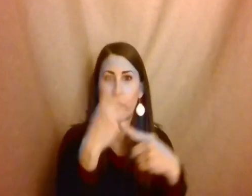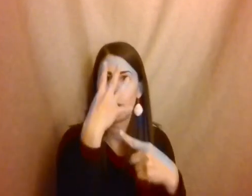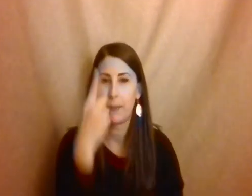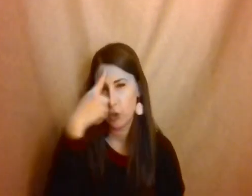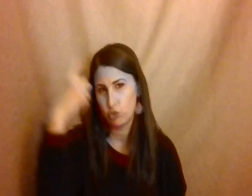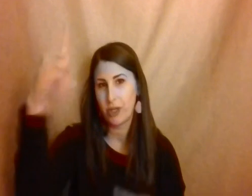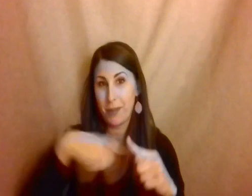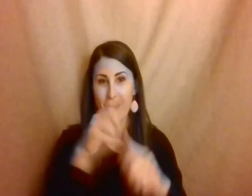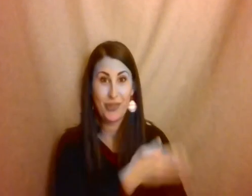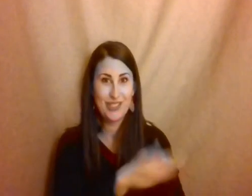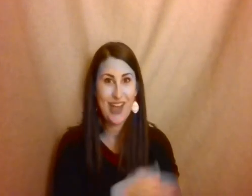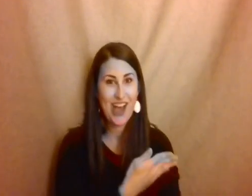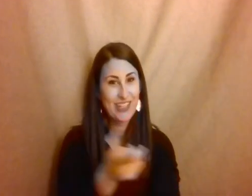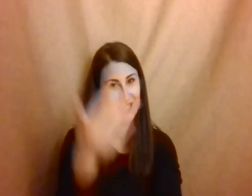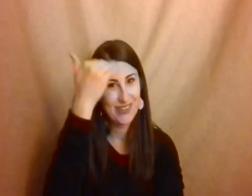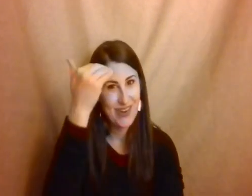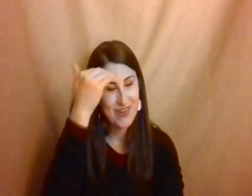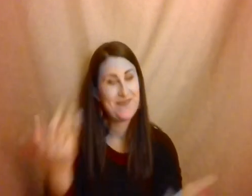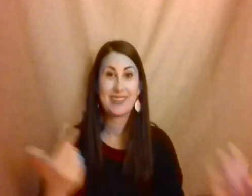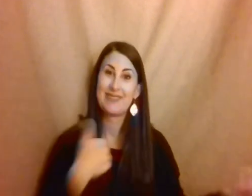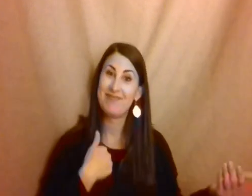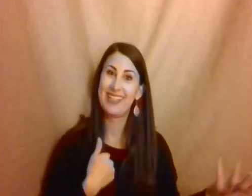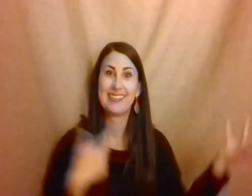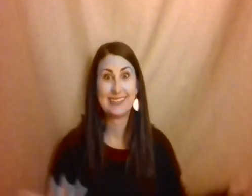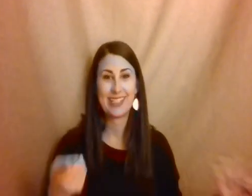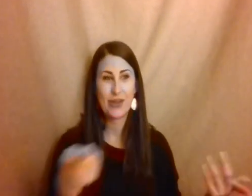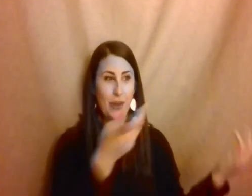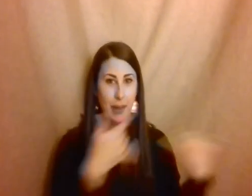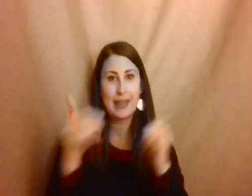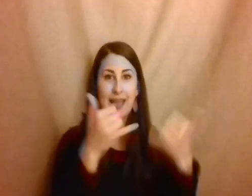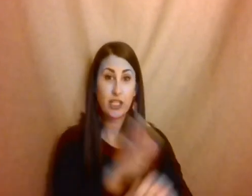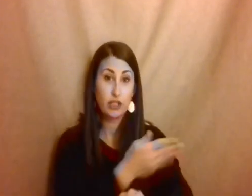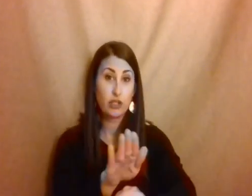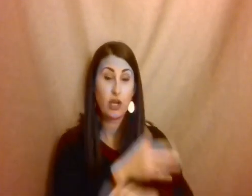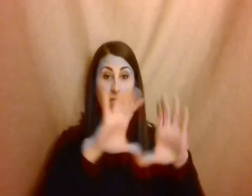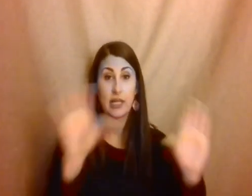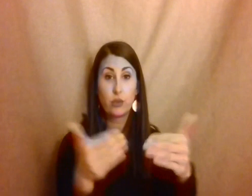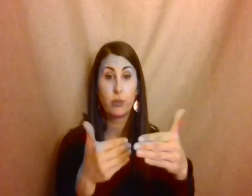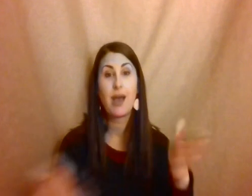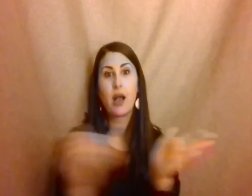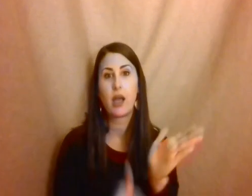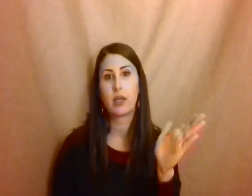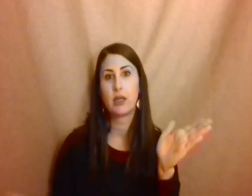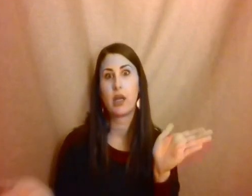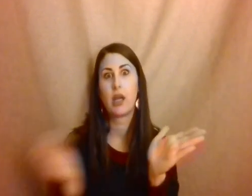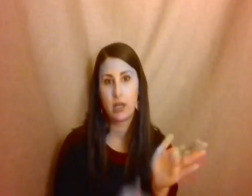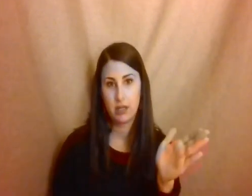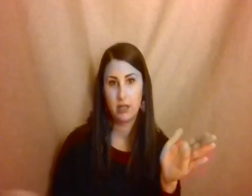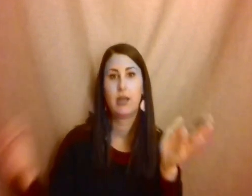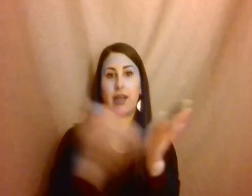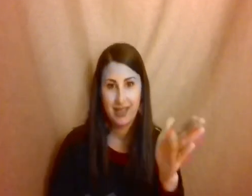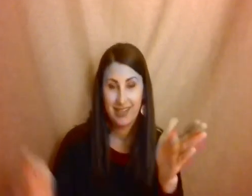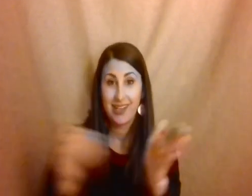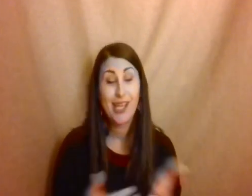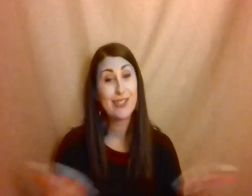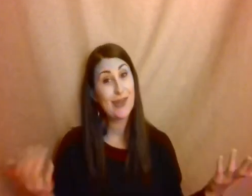how I could be with having you guys play songs in the classroom over and over and over again. So feel free to look it up on